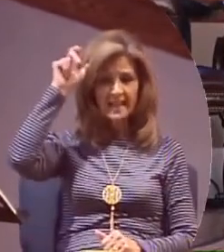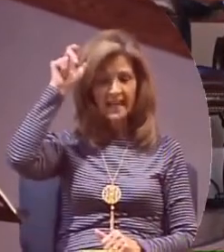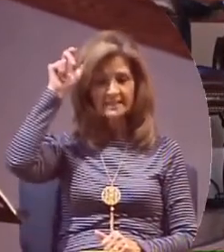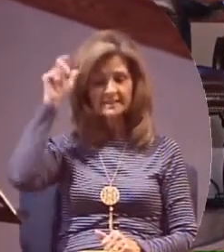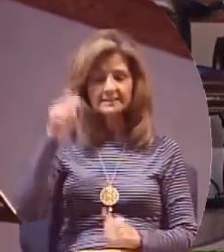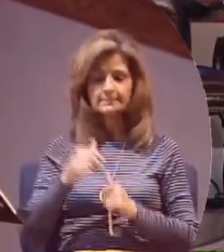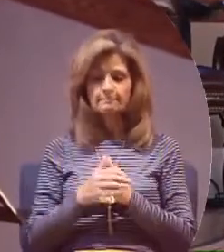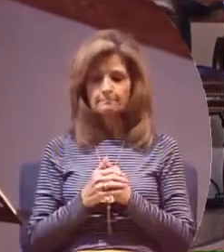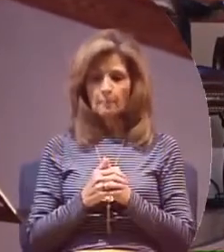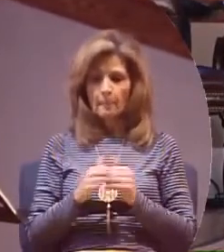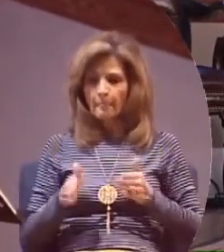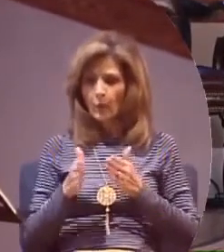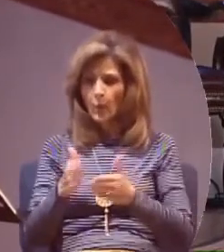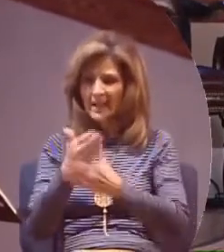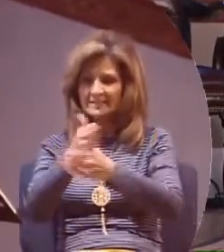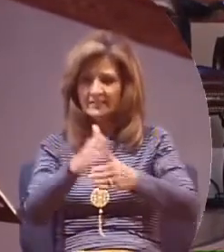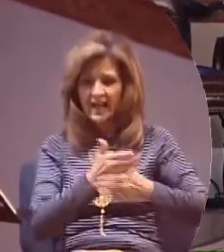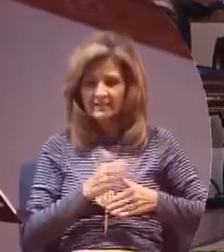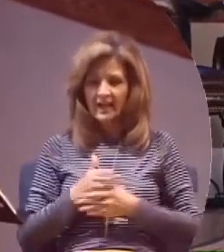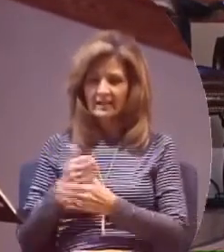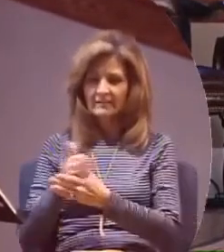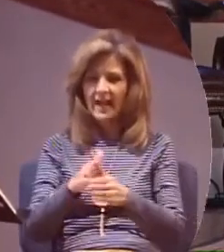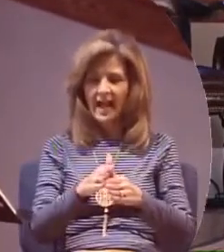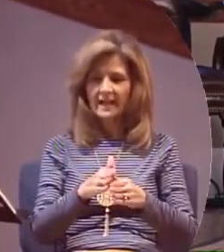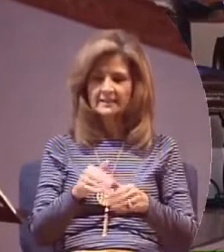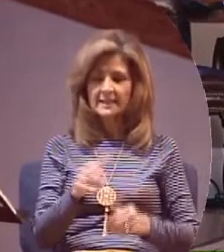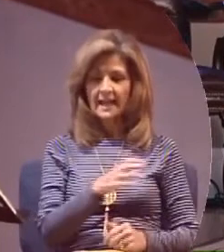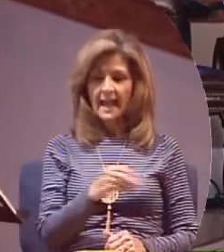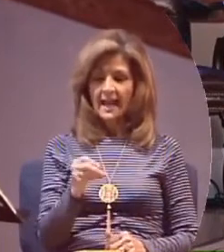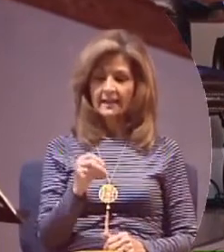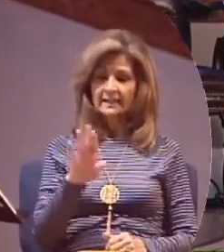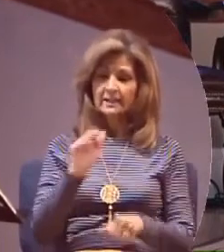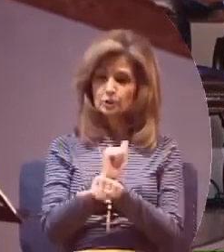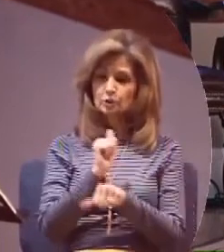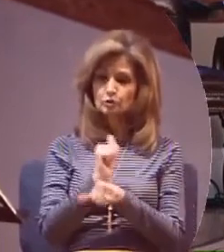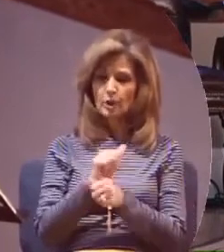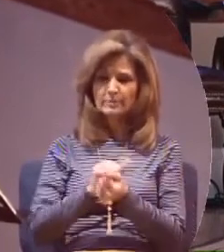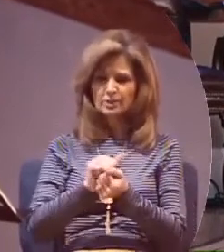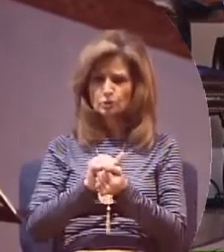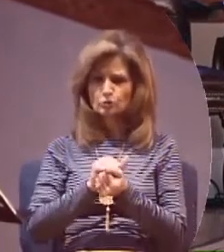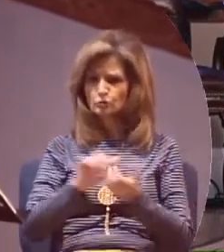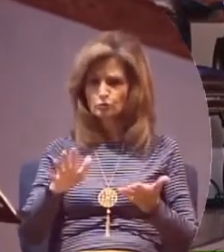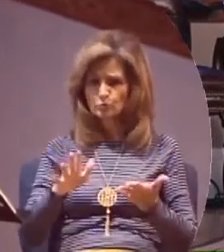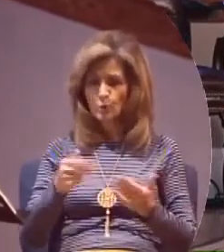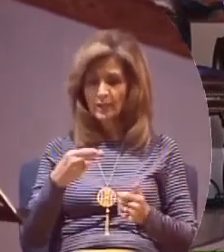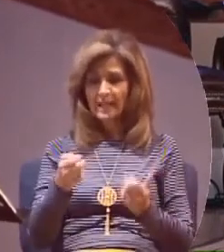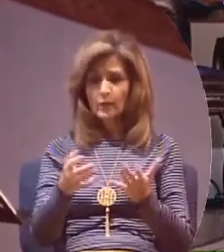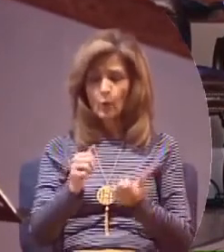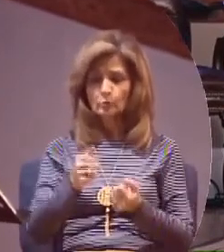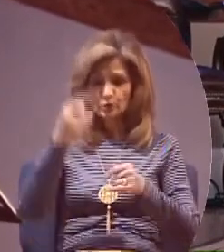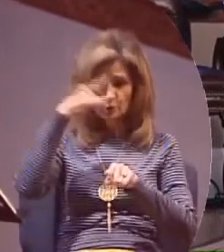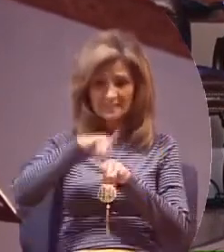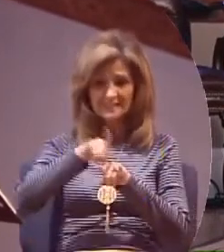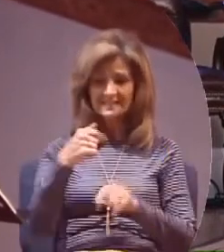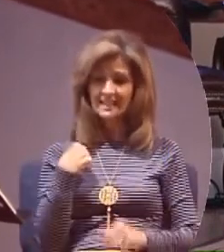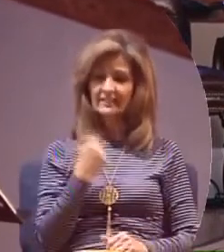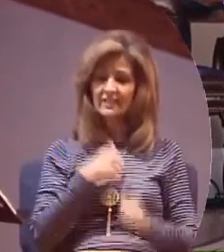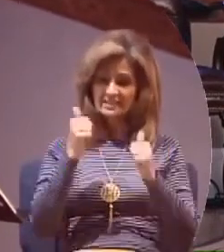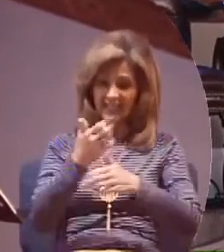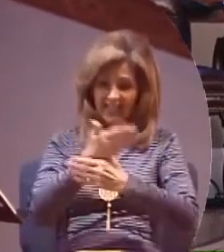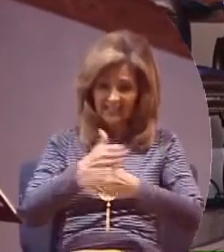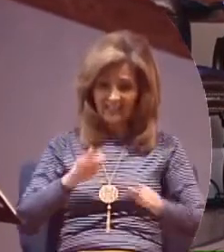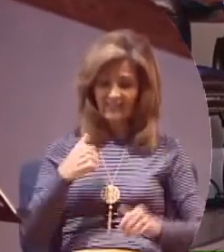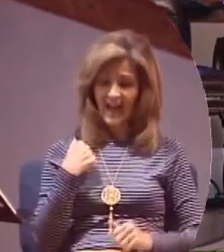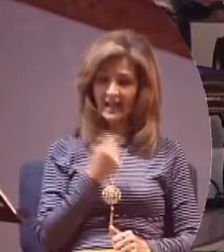Satan's method is deception. And Satan's mission is destruction. He wants to deceive us so that he can divide